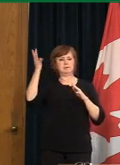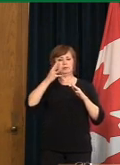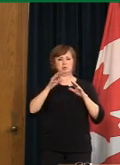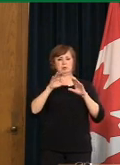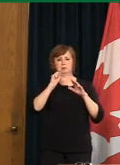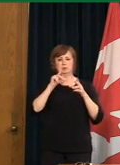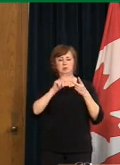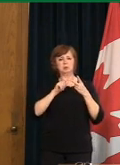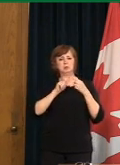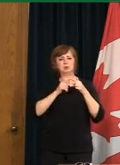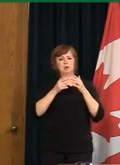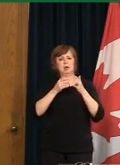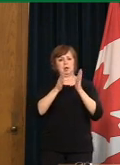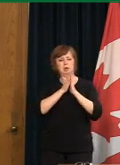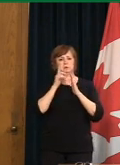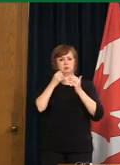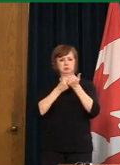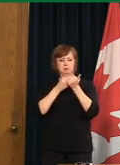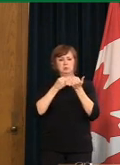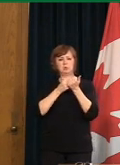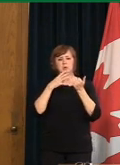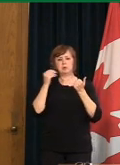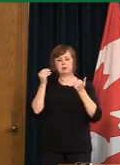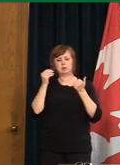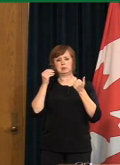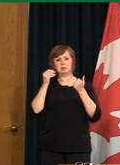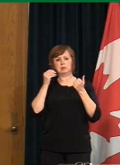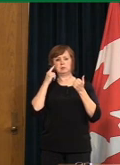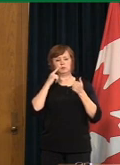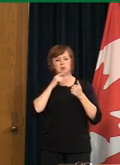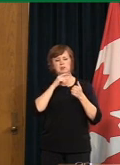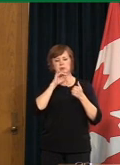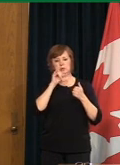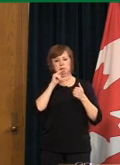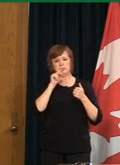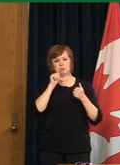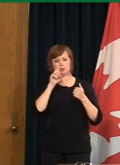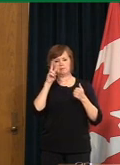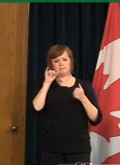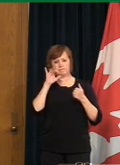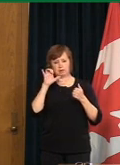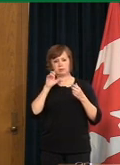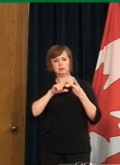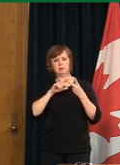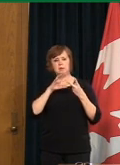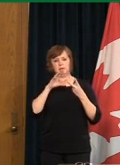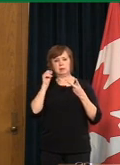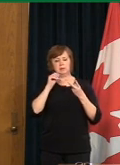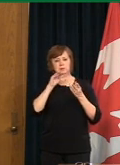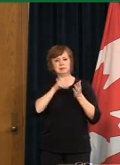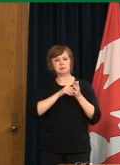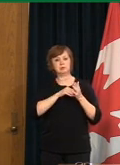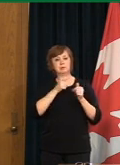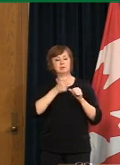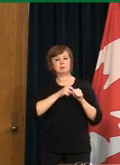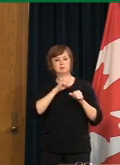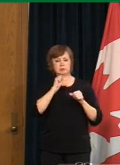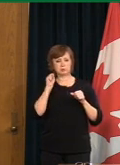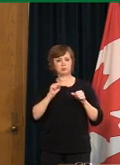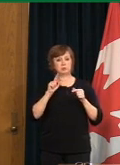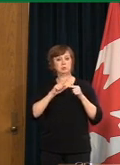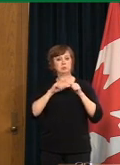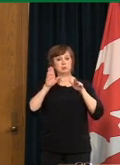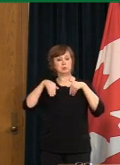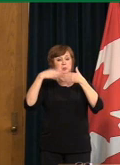support for the Vaccine and Infectious Disease Organization, or the International Vaccine Center's proposal